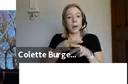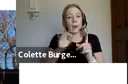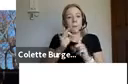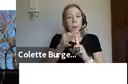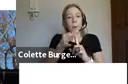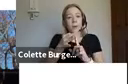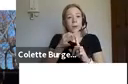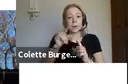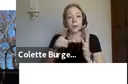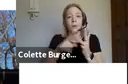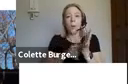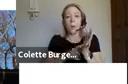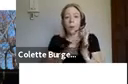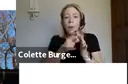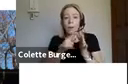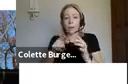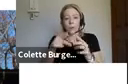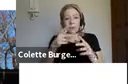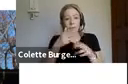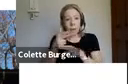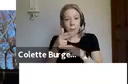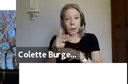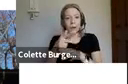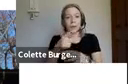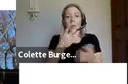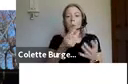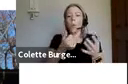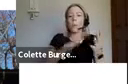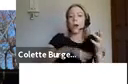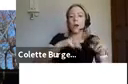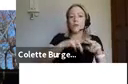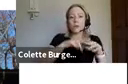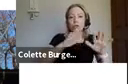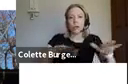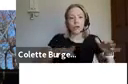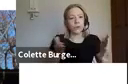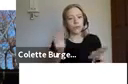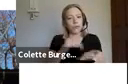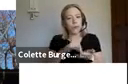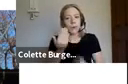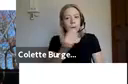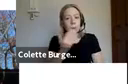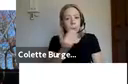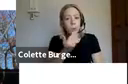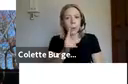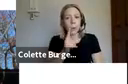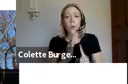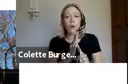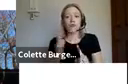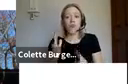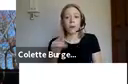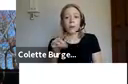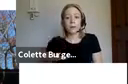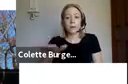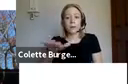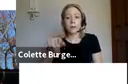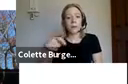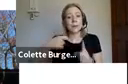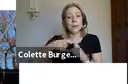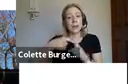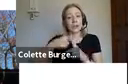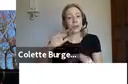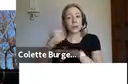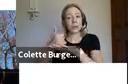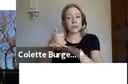filming parents and children coming to school. On the right-hand side, there is the kitchen, which is set up by UNICEF